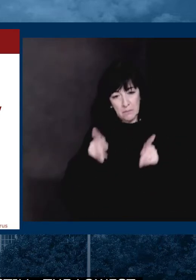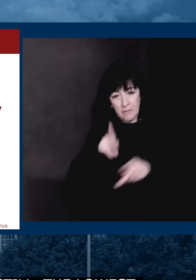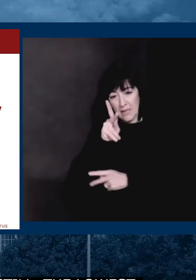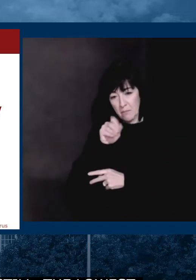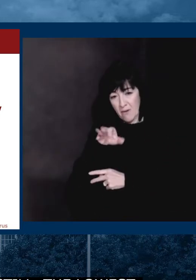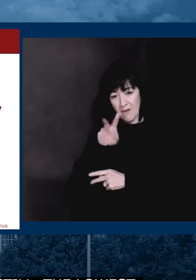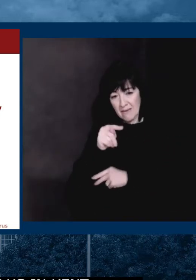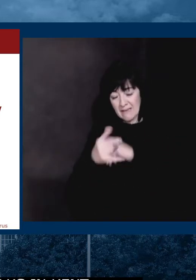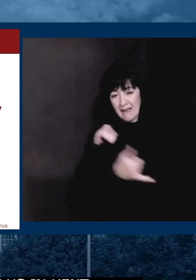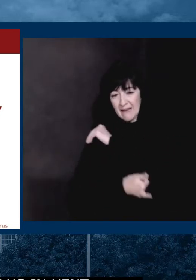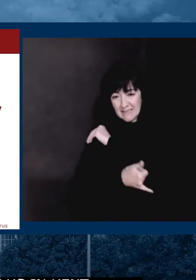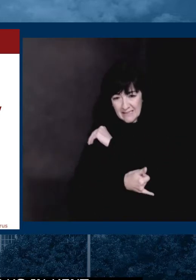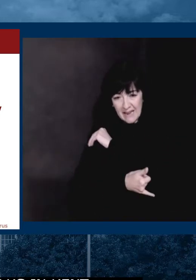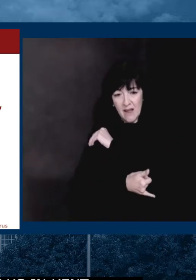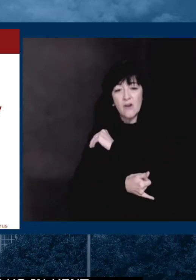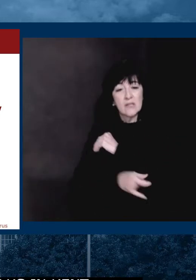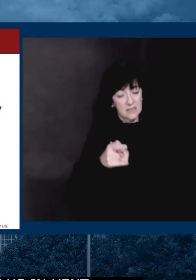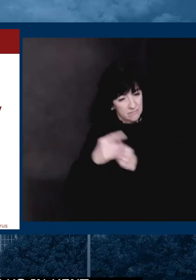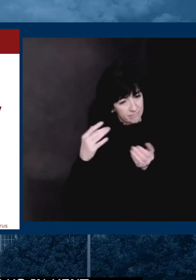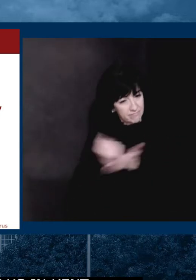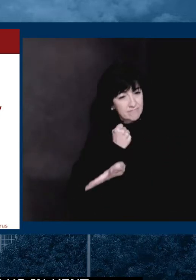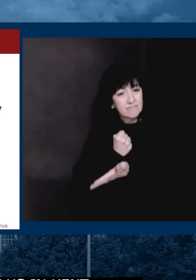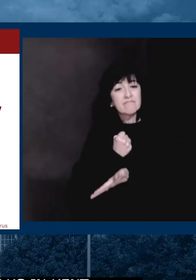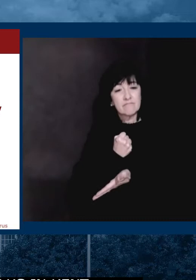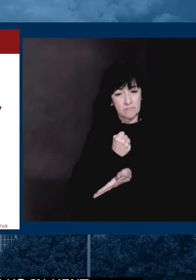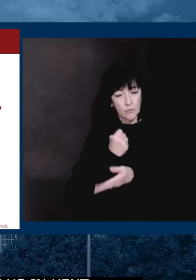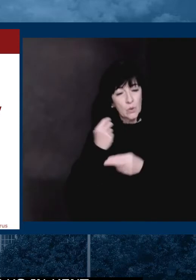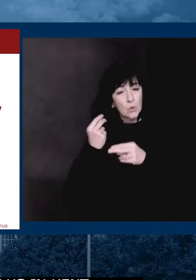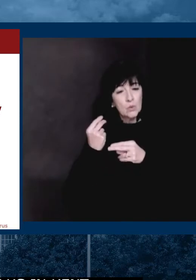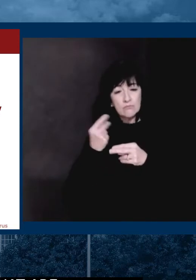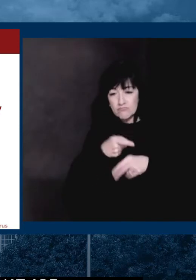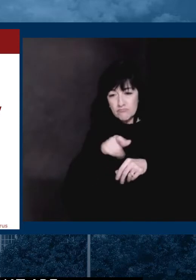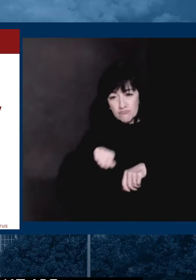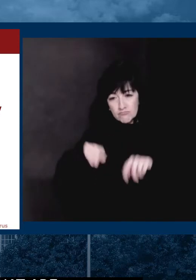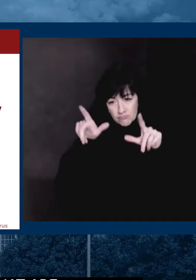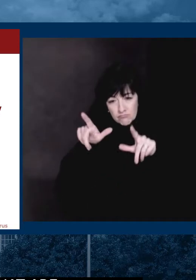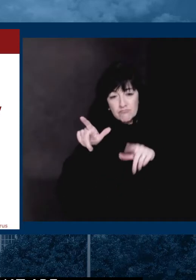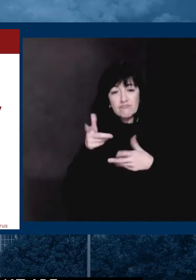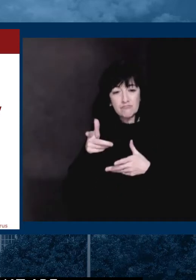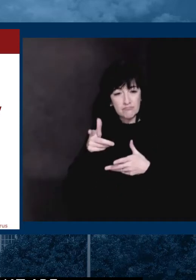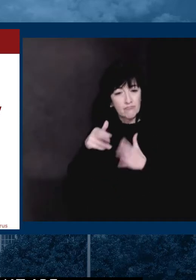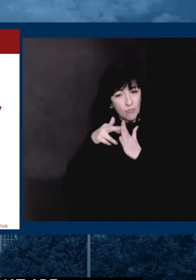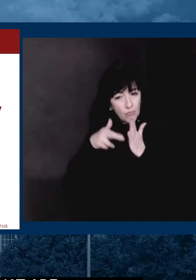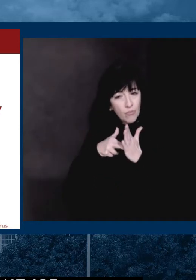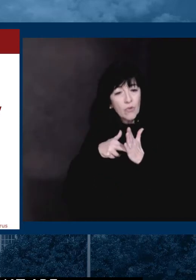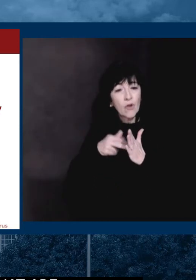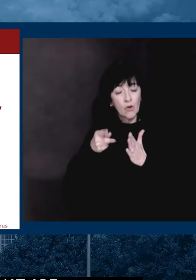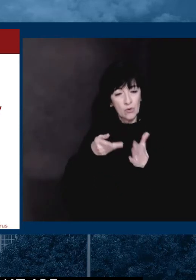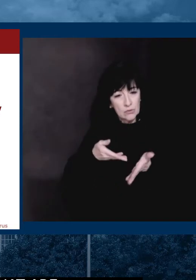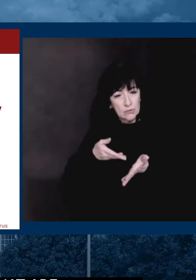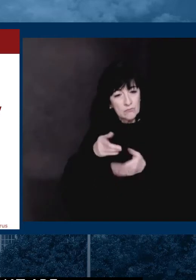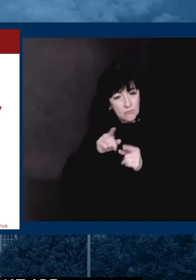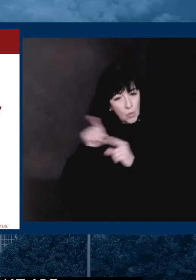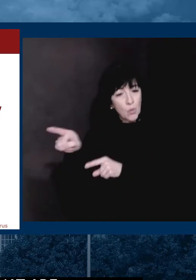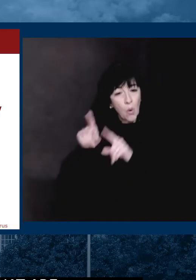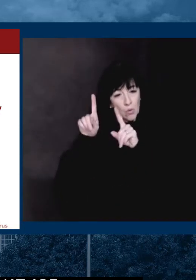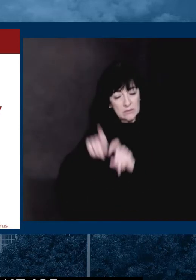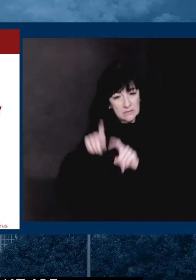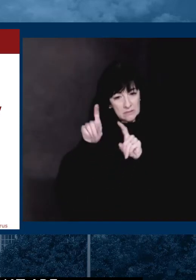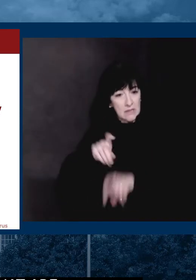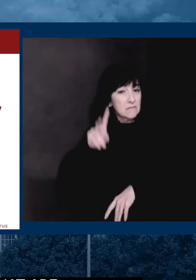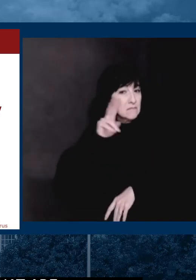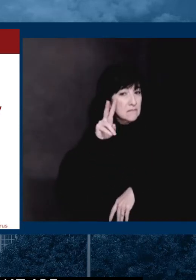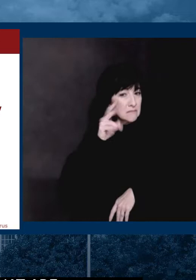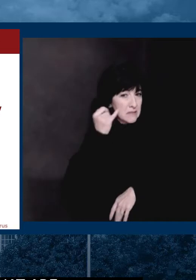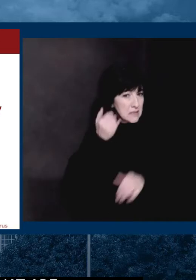to you to check and see if you are COVID positive, especially if you have